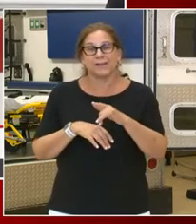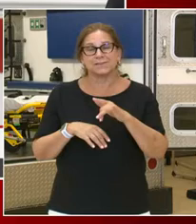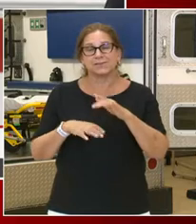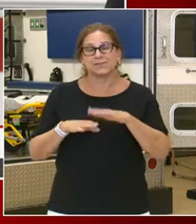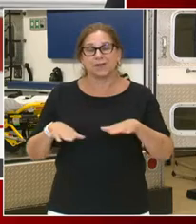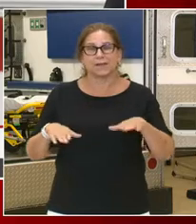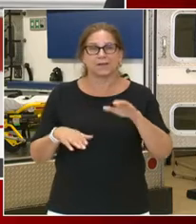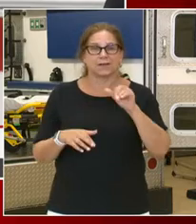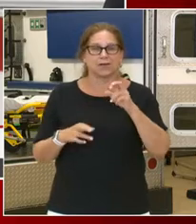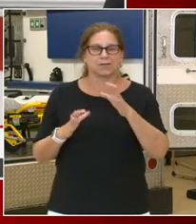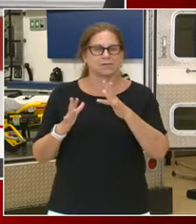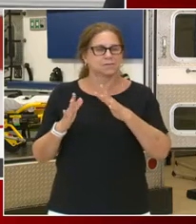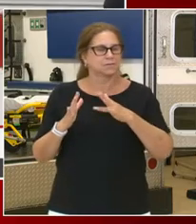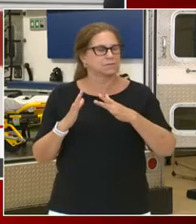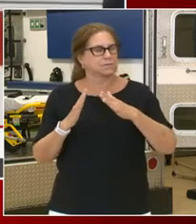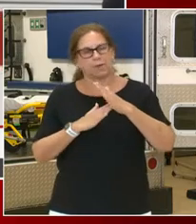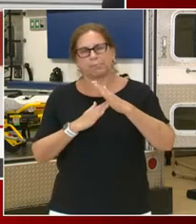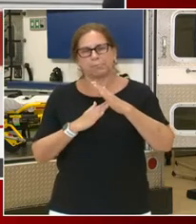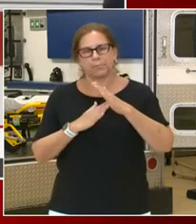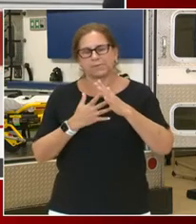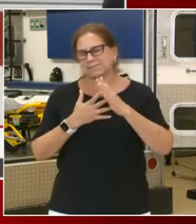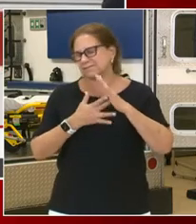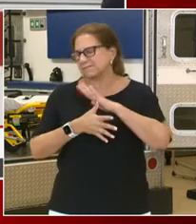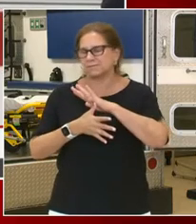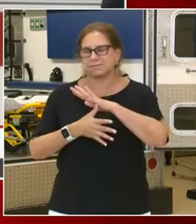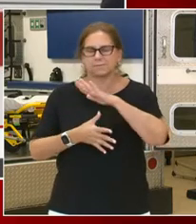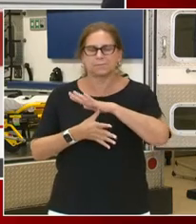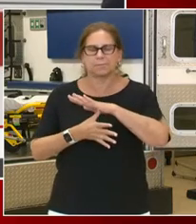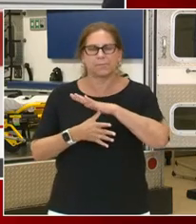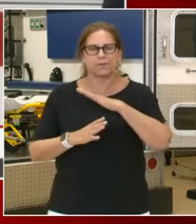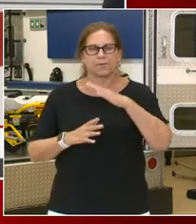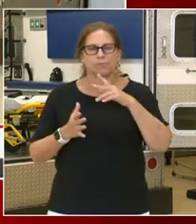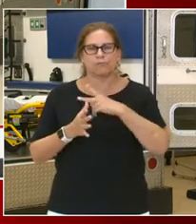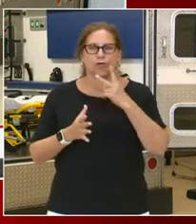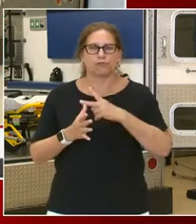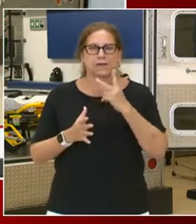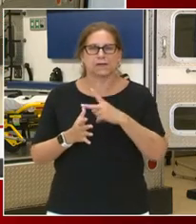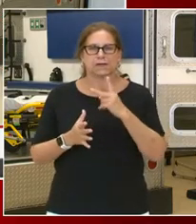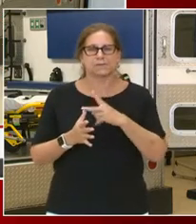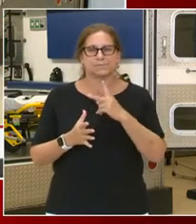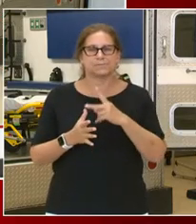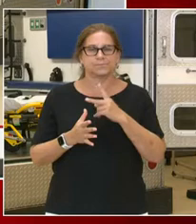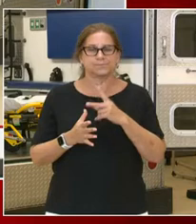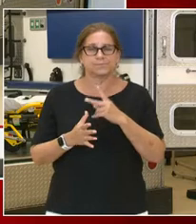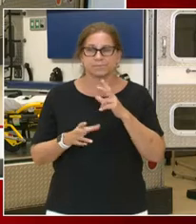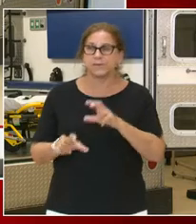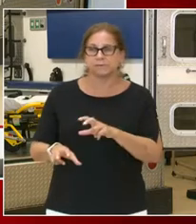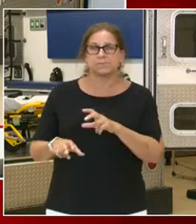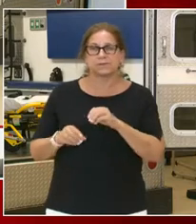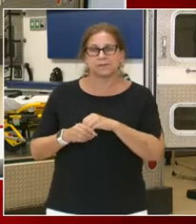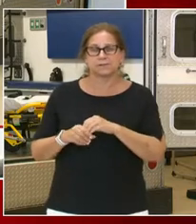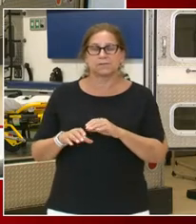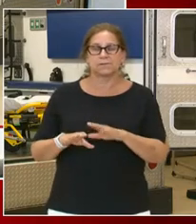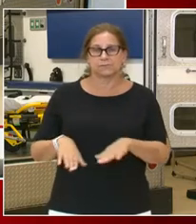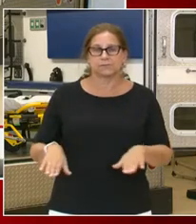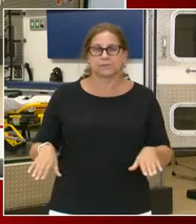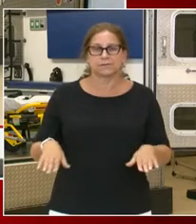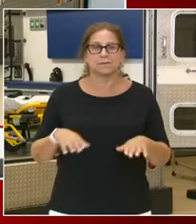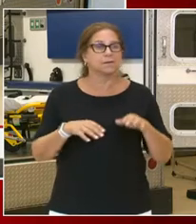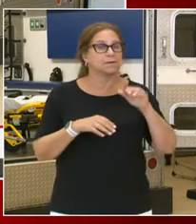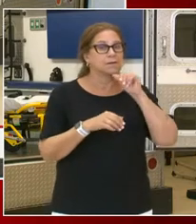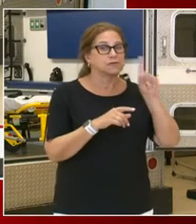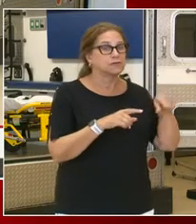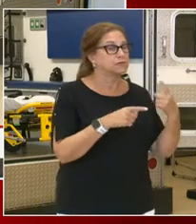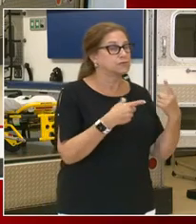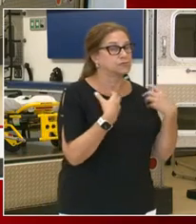also available to all the families that need it, and we're really excited about that. Yeah, and that's just so critical. It's not just recovery. It's how do we get on that pathway